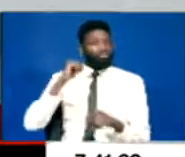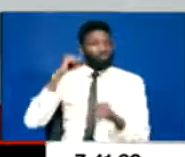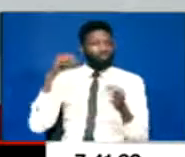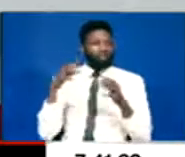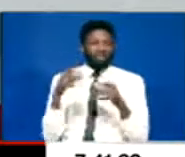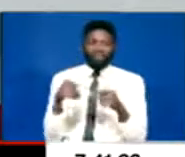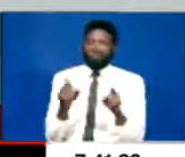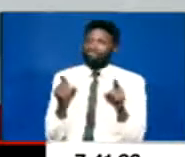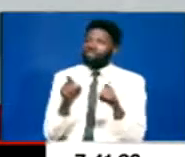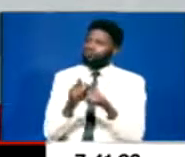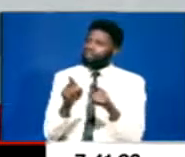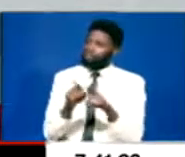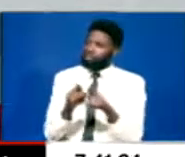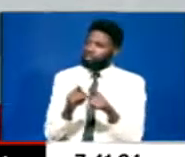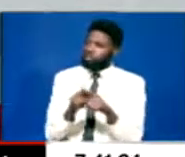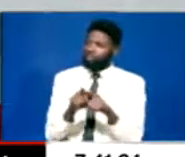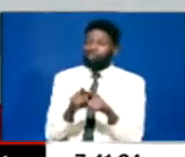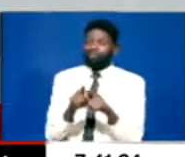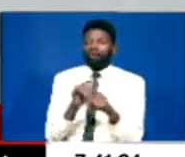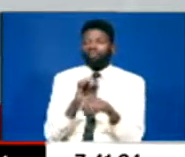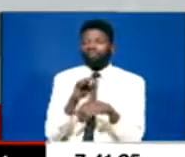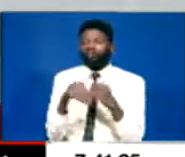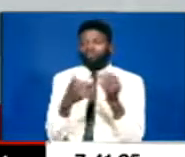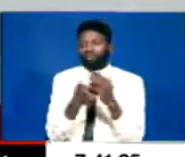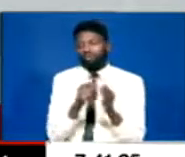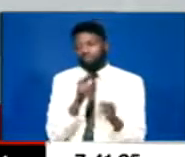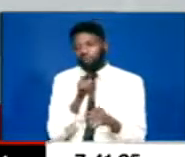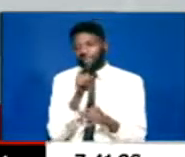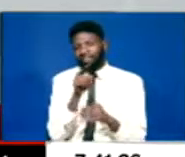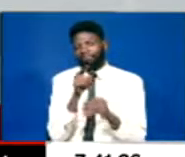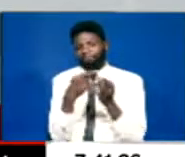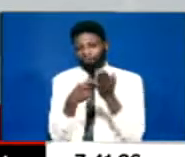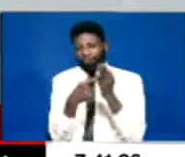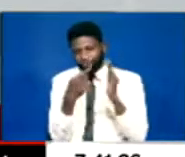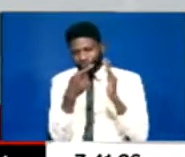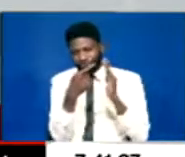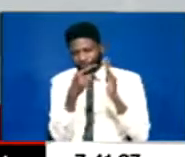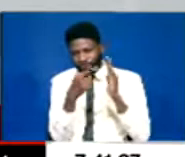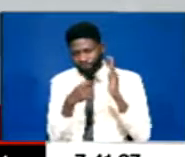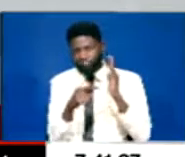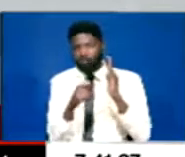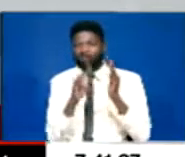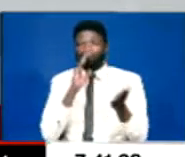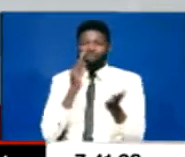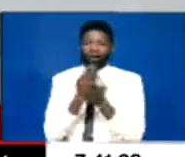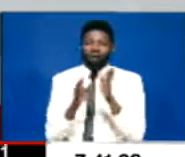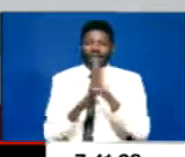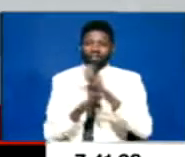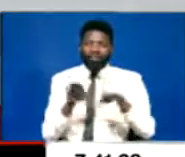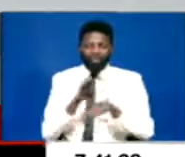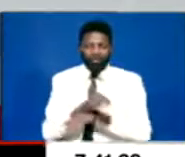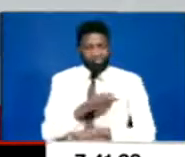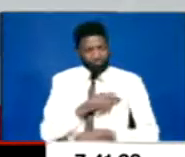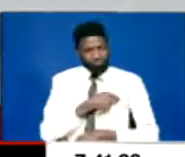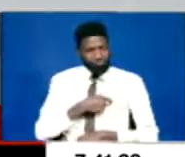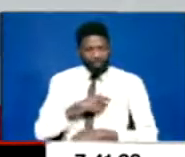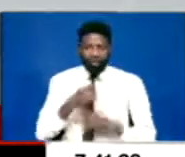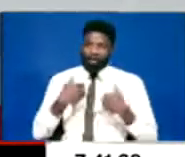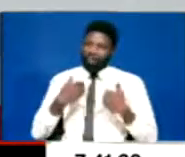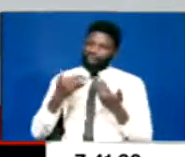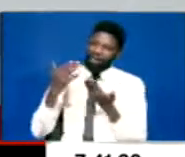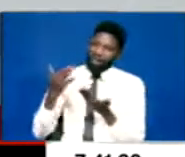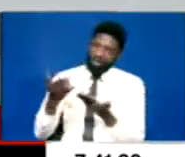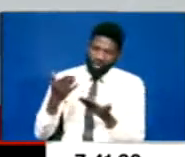on they're crossing all their T's and dotting all their I's. Mm. The agents, are they in place? Have they been stationed? Do they have their mulika mwizis? Do they